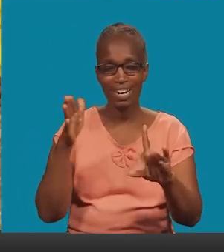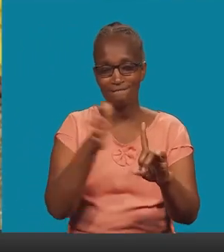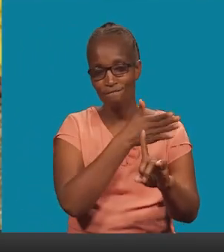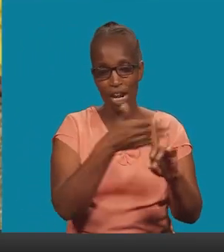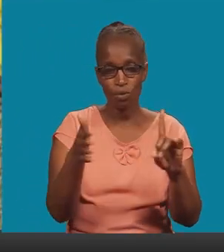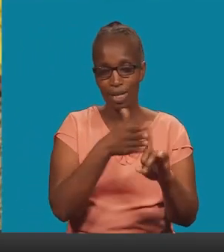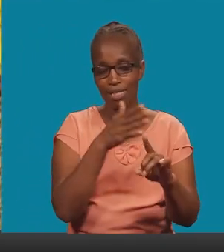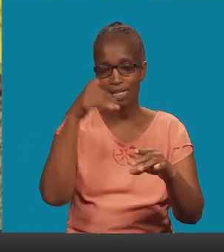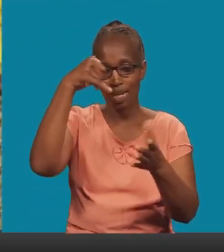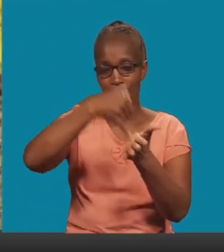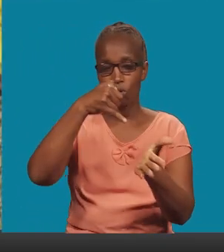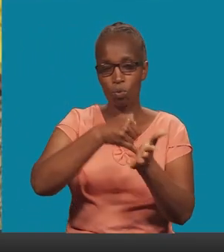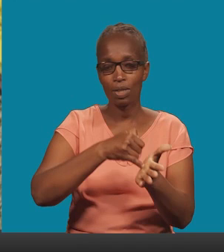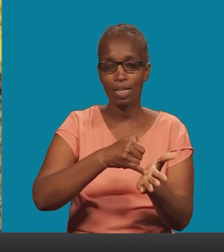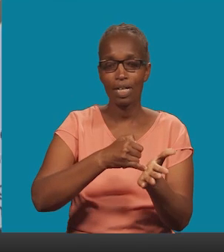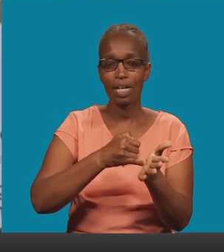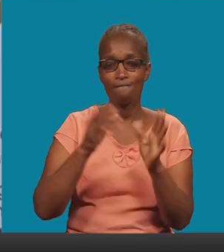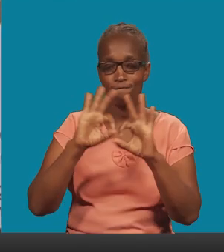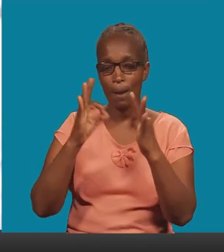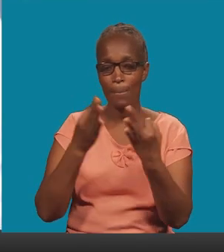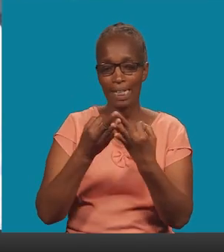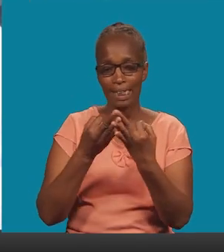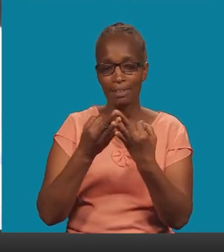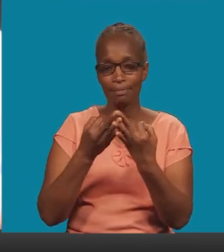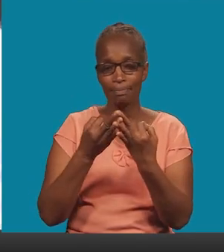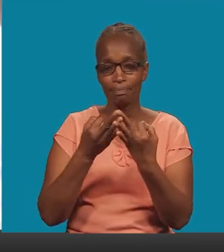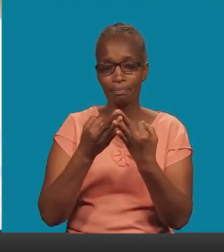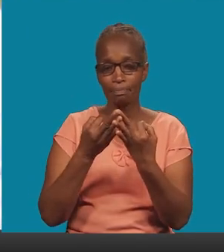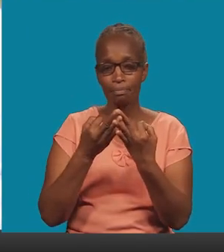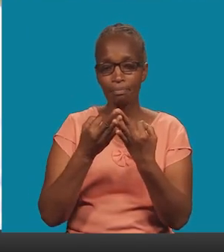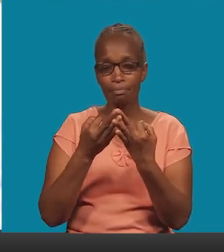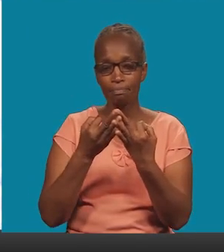issue a sexual violence including the incest cases